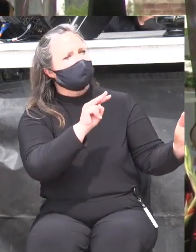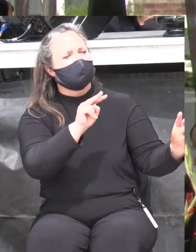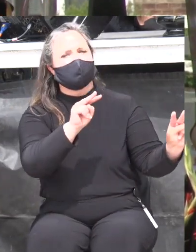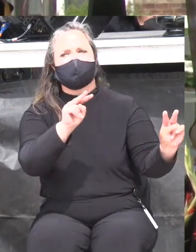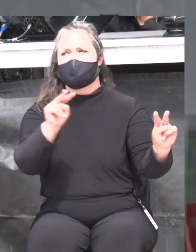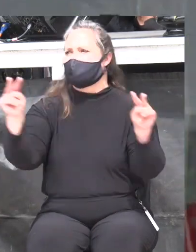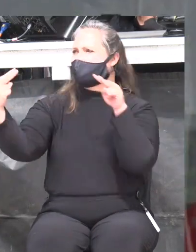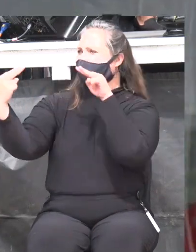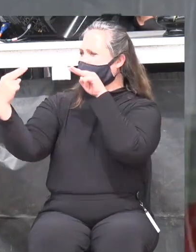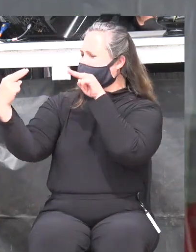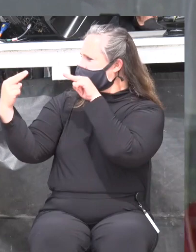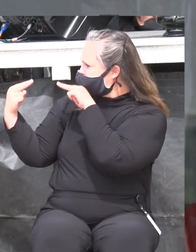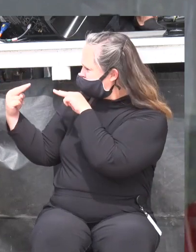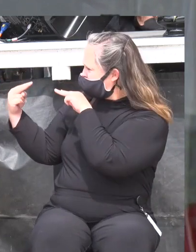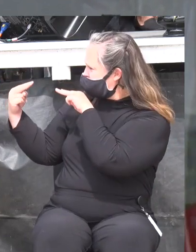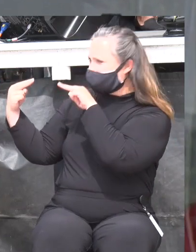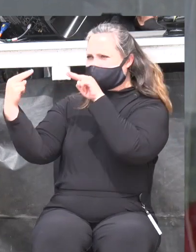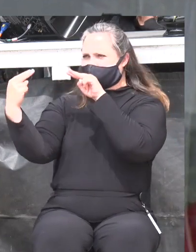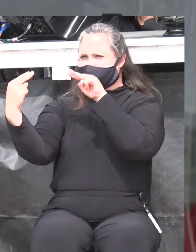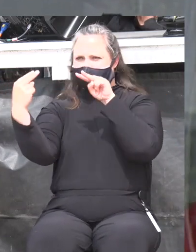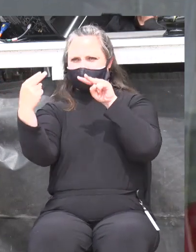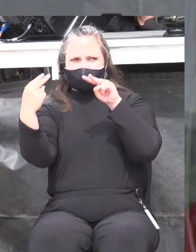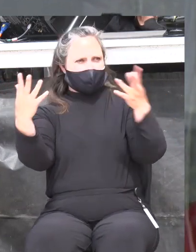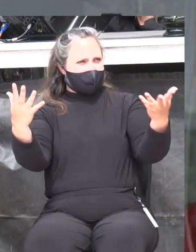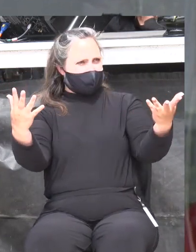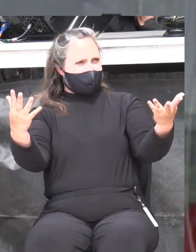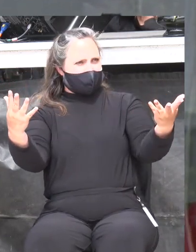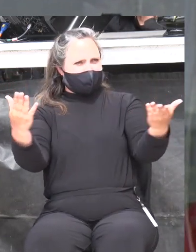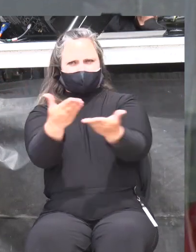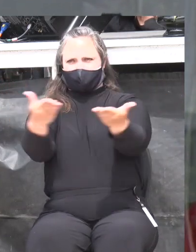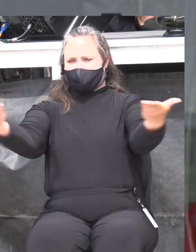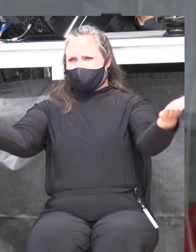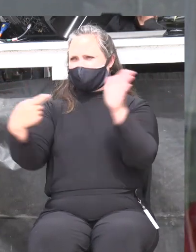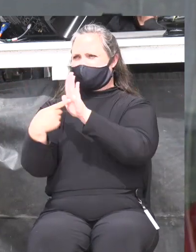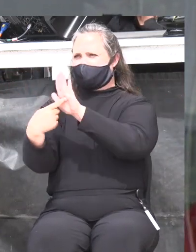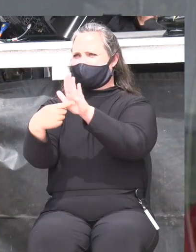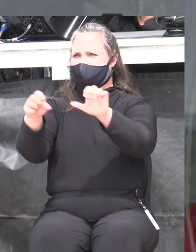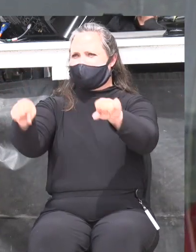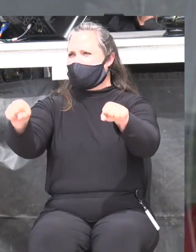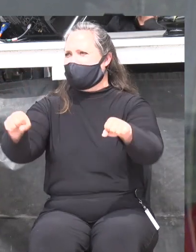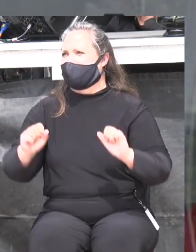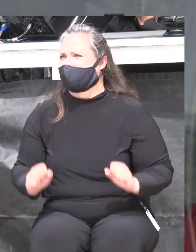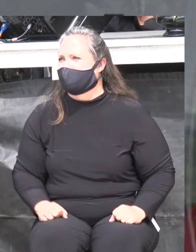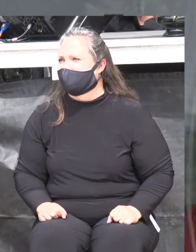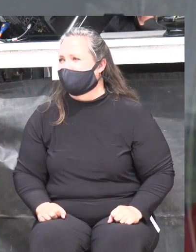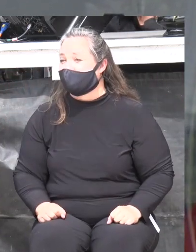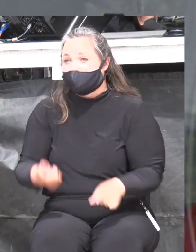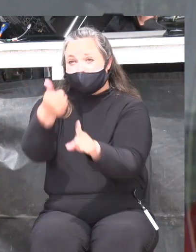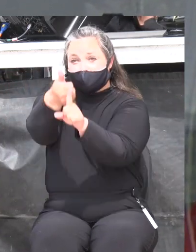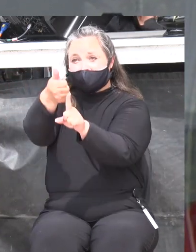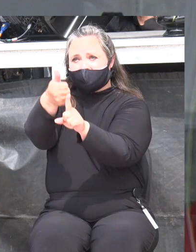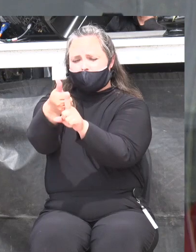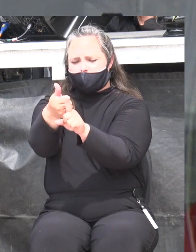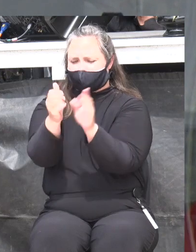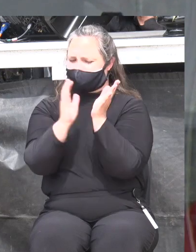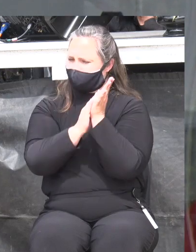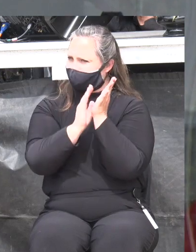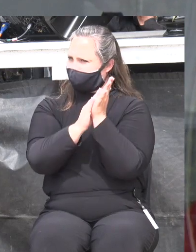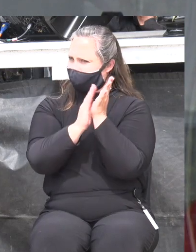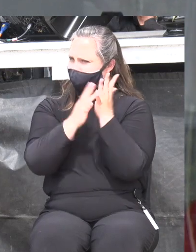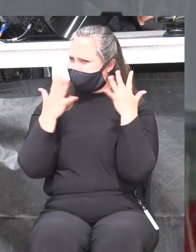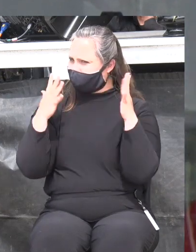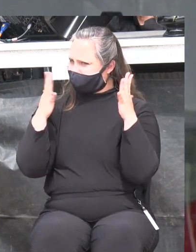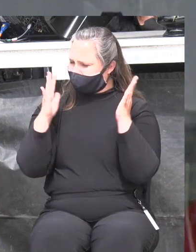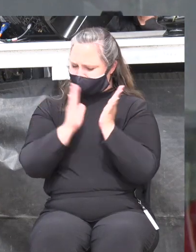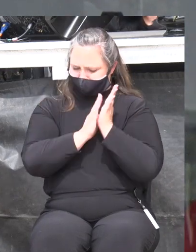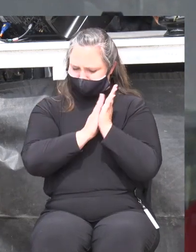other and bask in the glory of the possible. Give yourselves a big round of applause for being